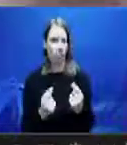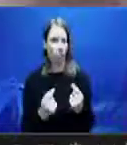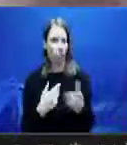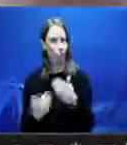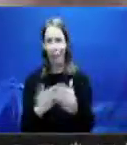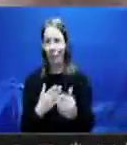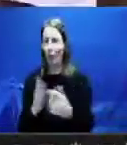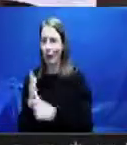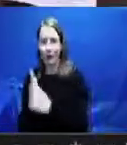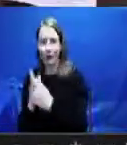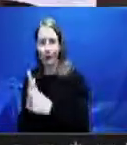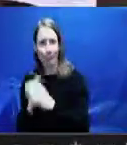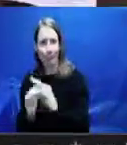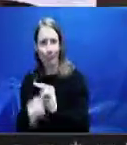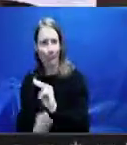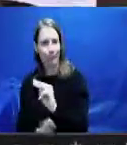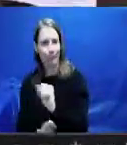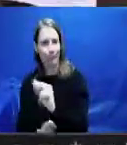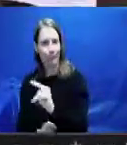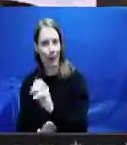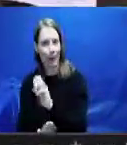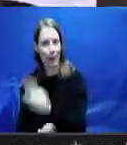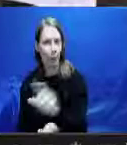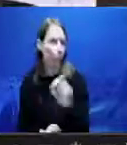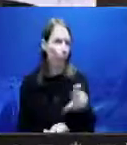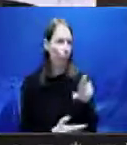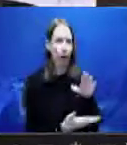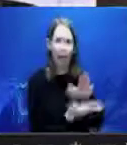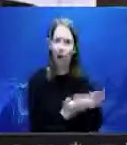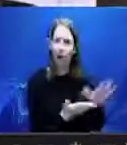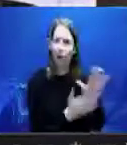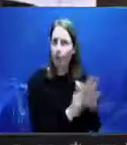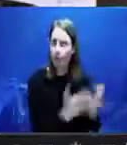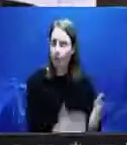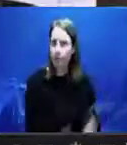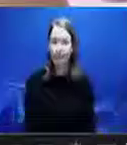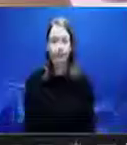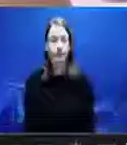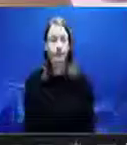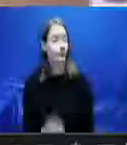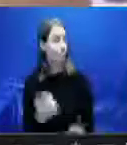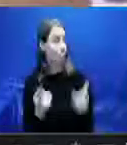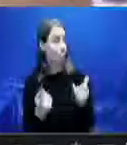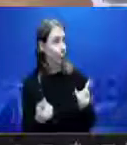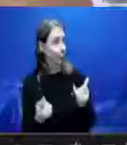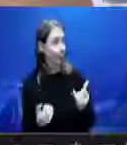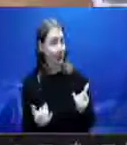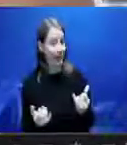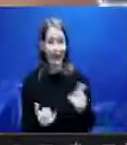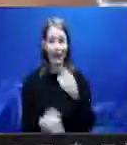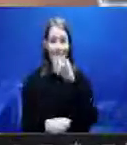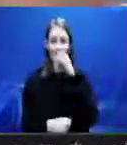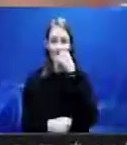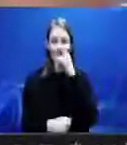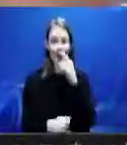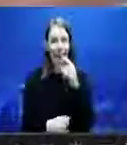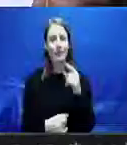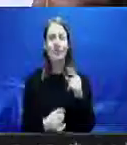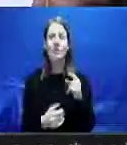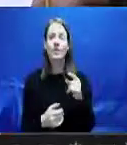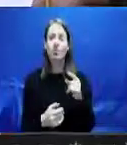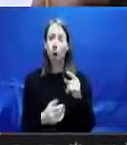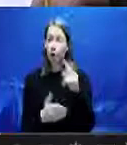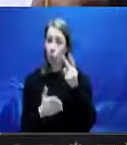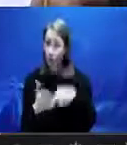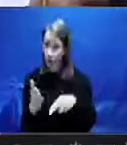Africa, Riesenfeld's 10th graders studied photos and illustrations from an eyewitness book on Africa, read an essay by 16th century